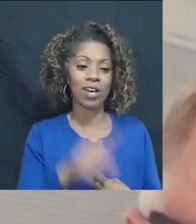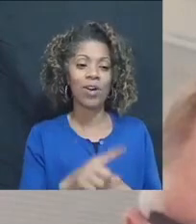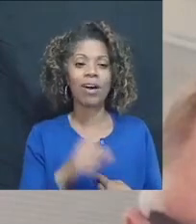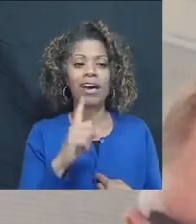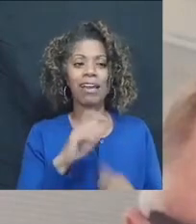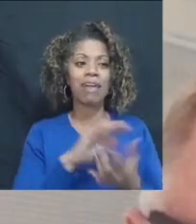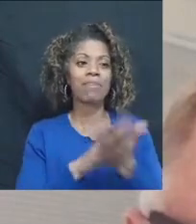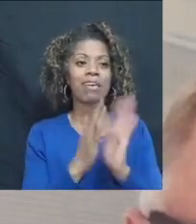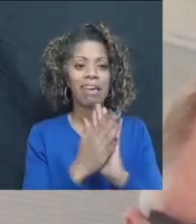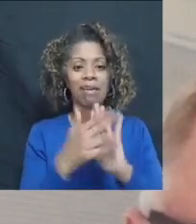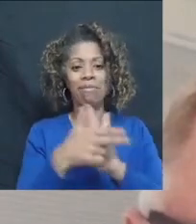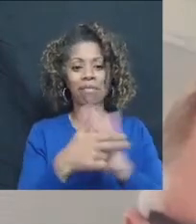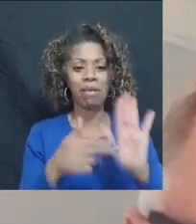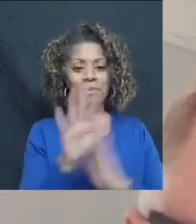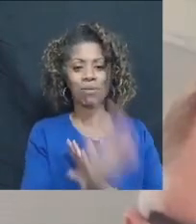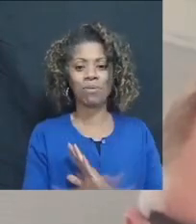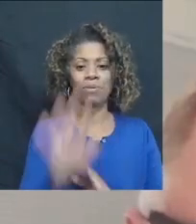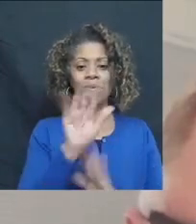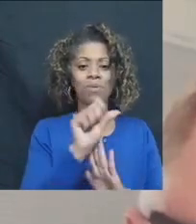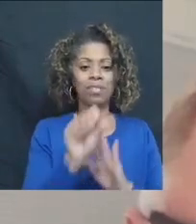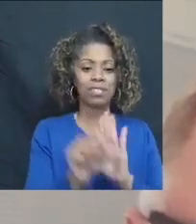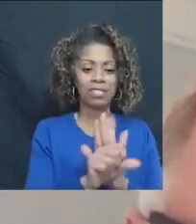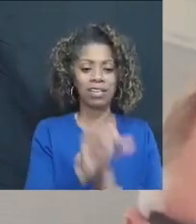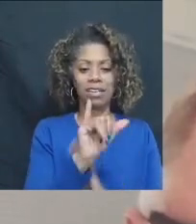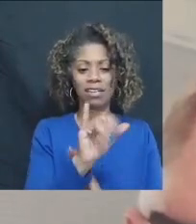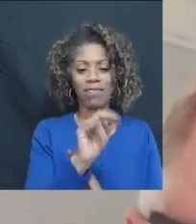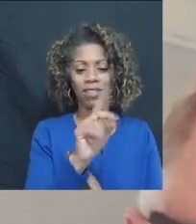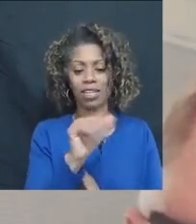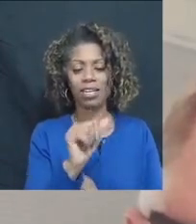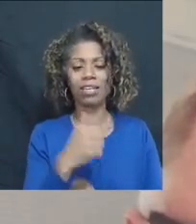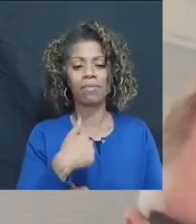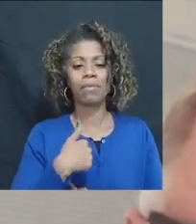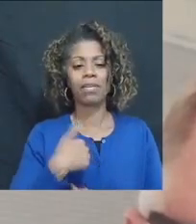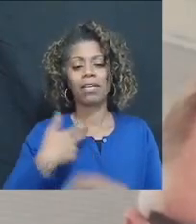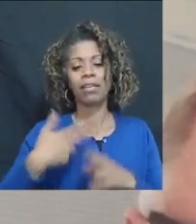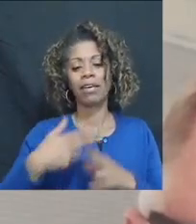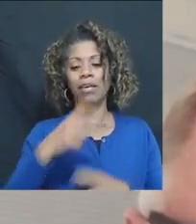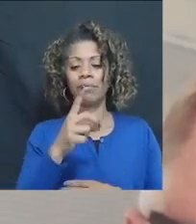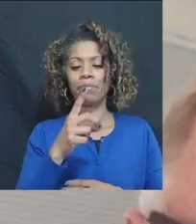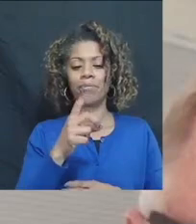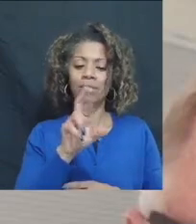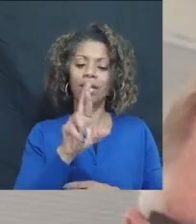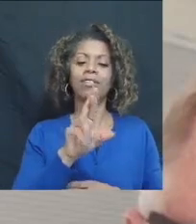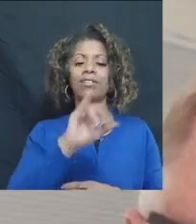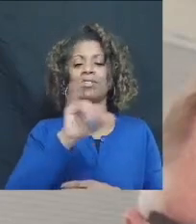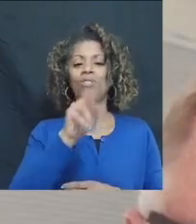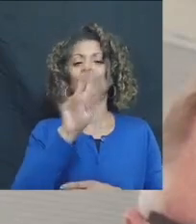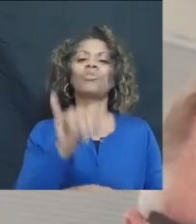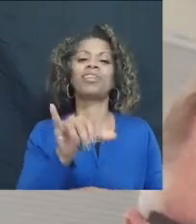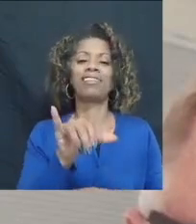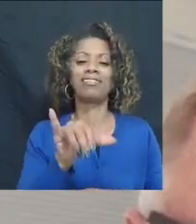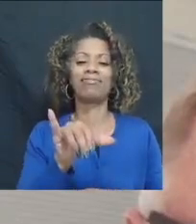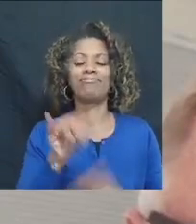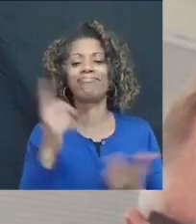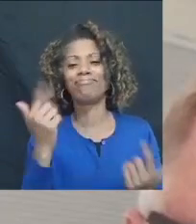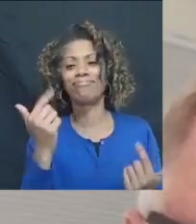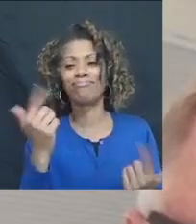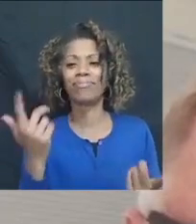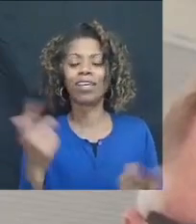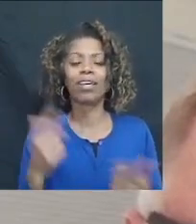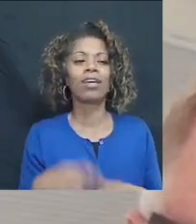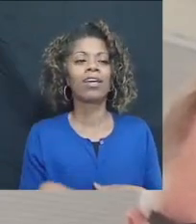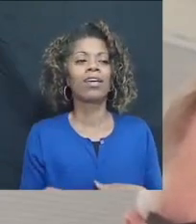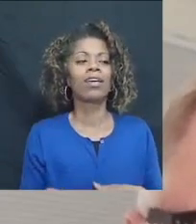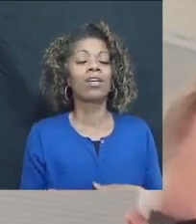calling in. And it was tons of fun to have those conversations on the radio with folks, help educate. And so then that brought more